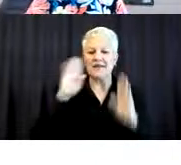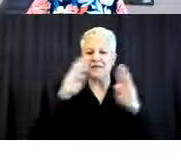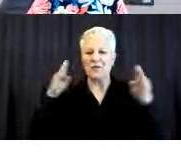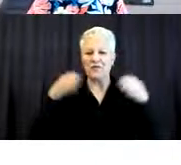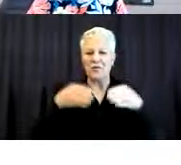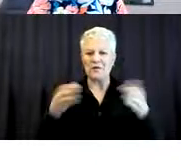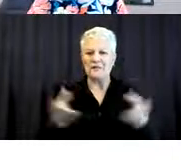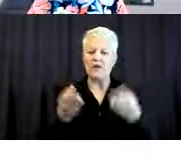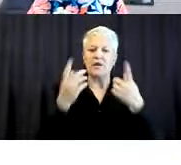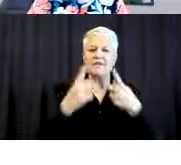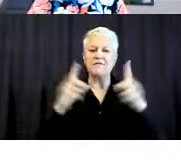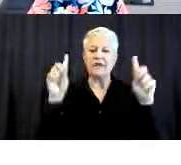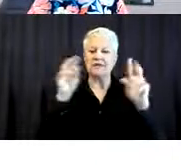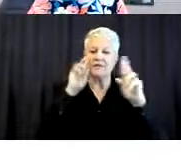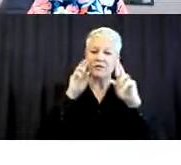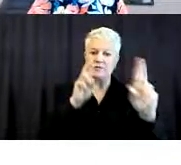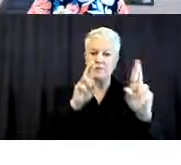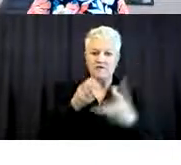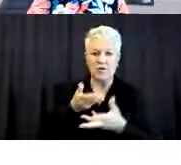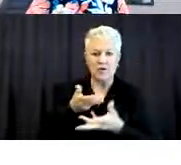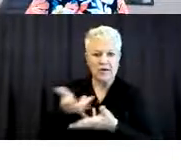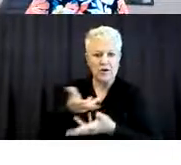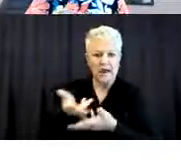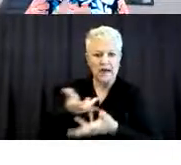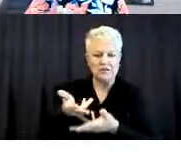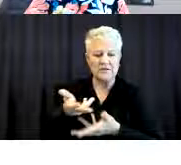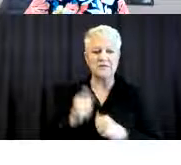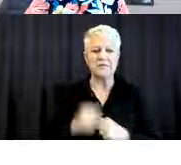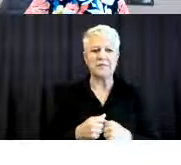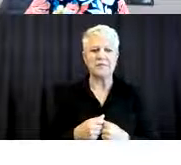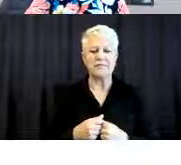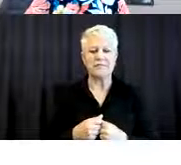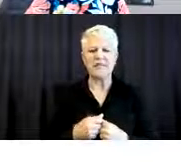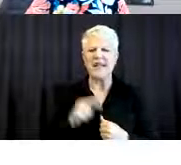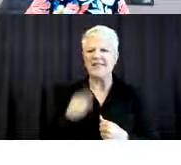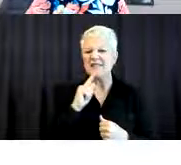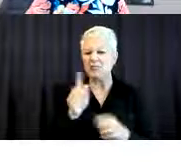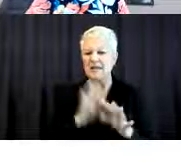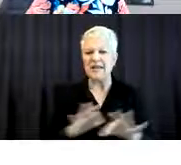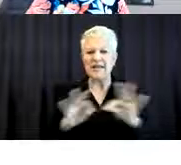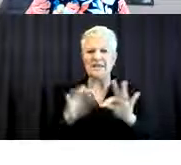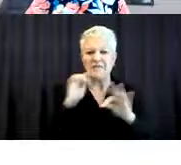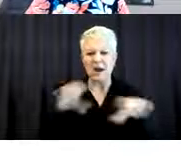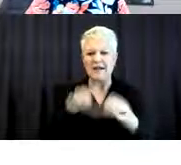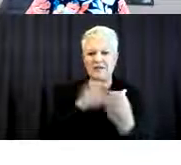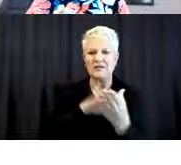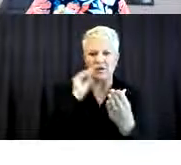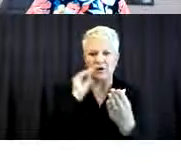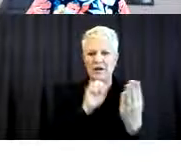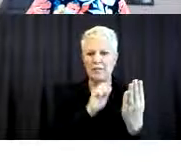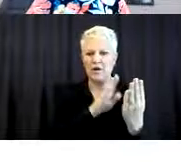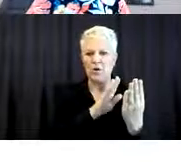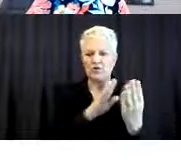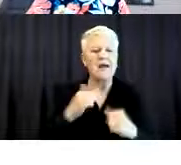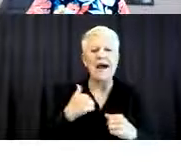is effective, respectful interactions. And this is really the key to the active learning approach. I don't know